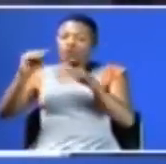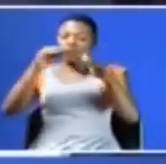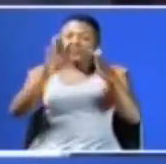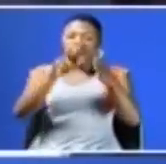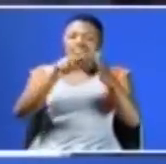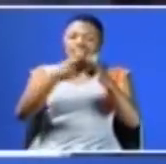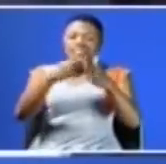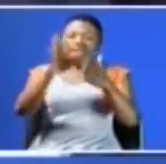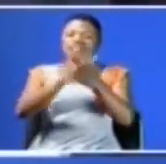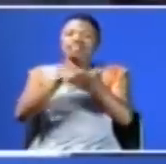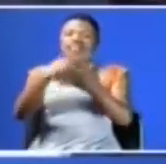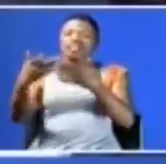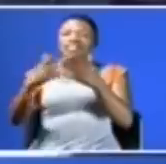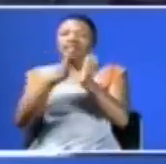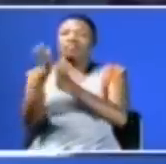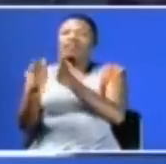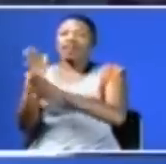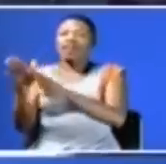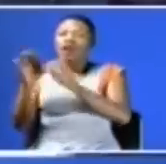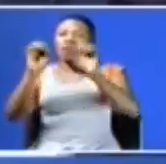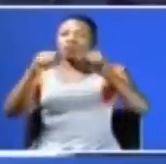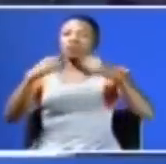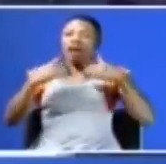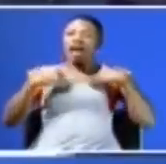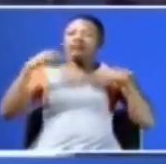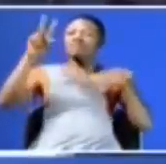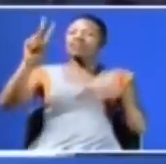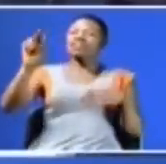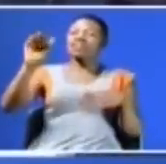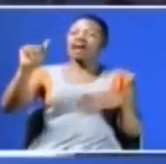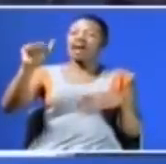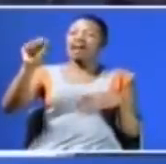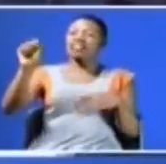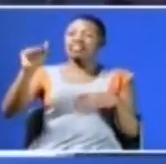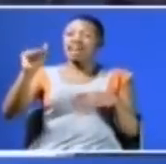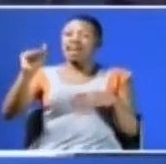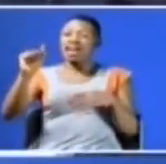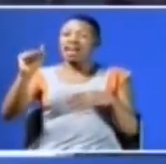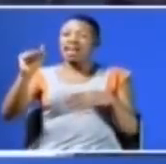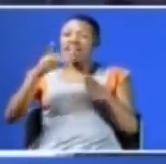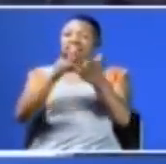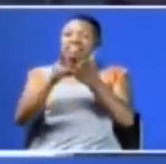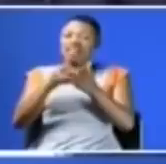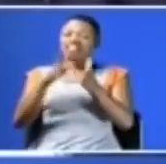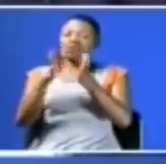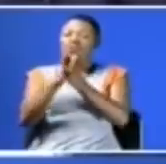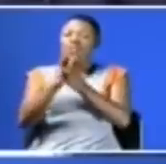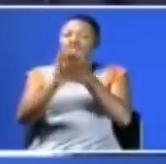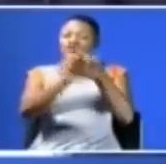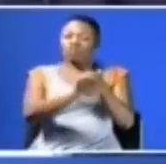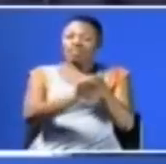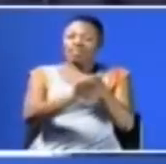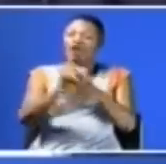arrangement, we would have had NASA negotiating with Jubilee. Right. So William Ruto and Uhuru would have been on that